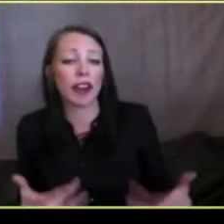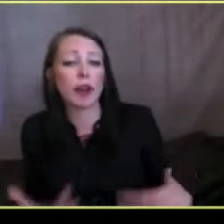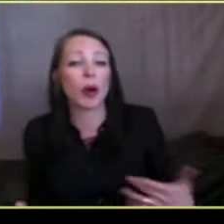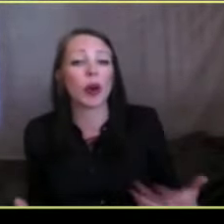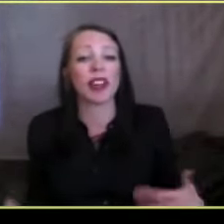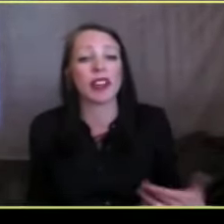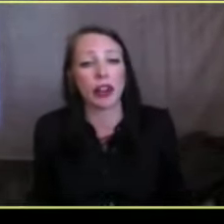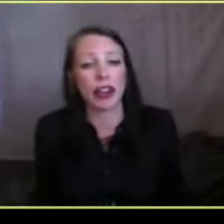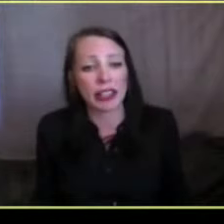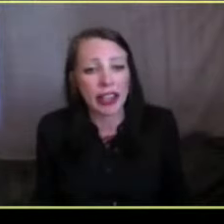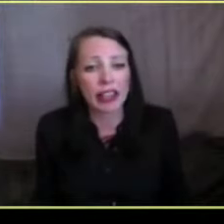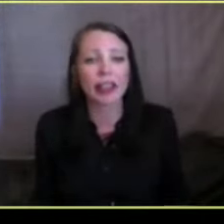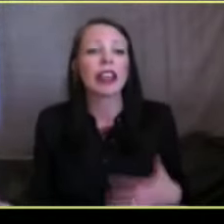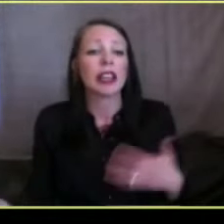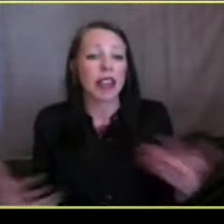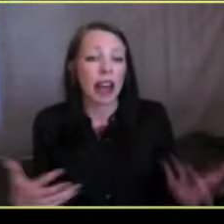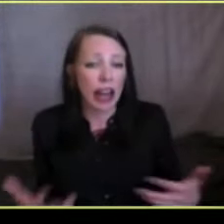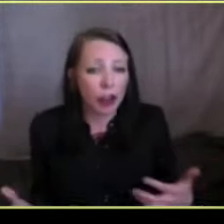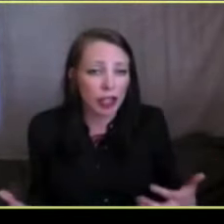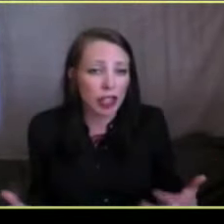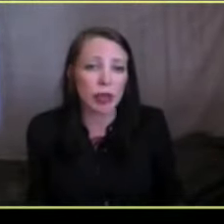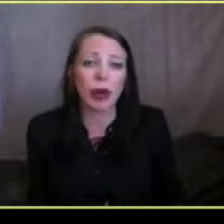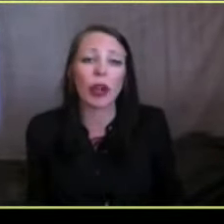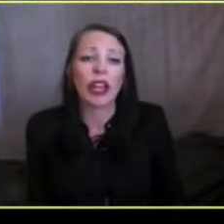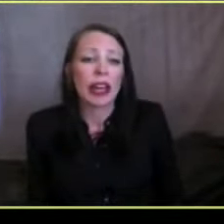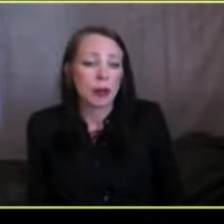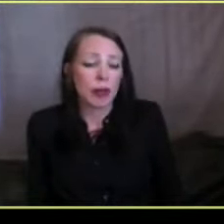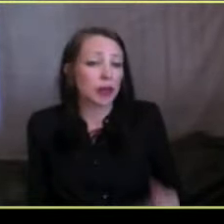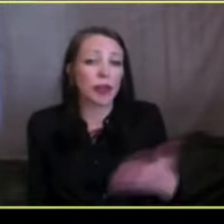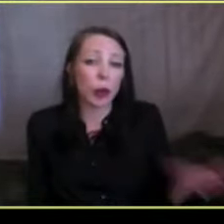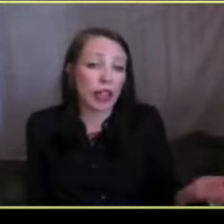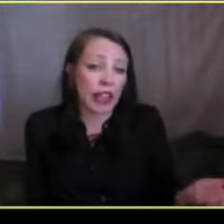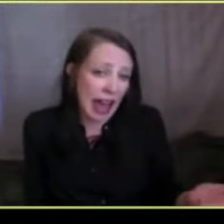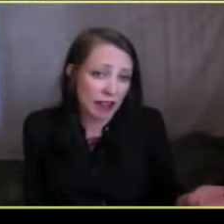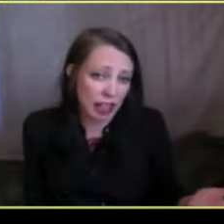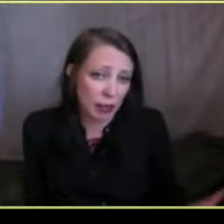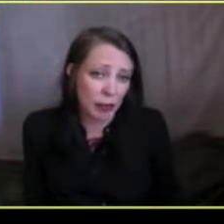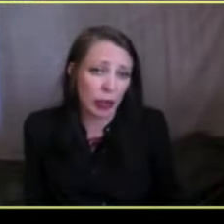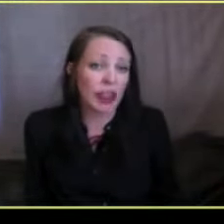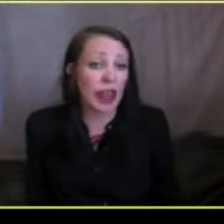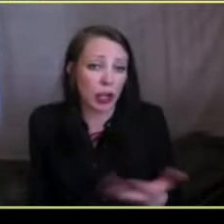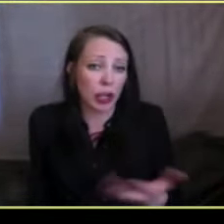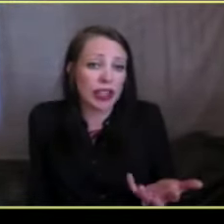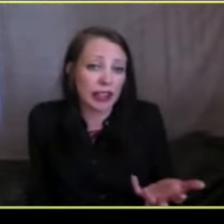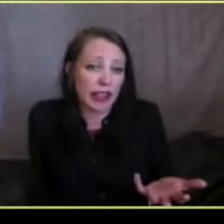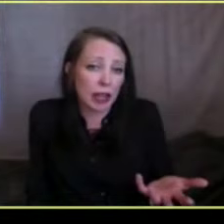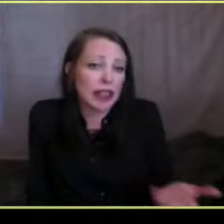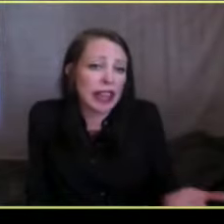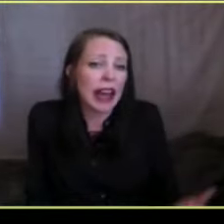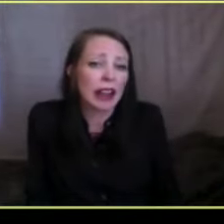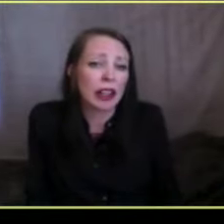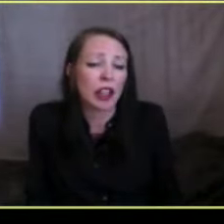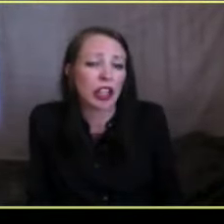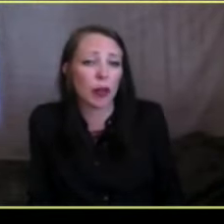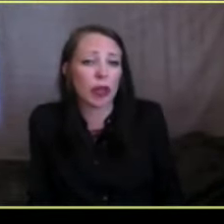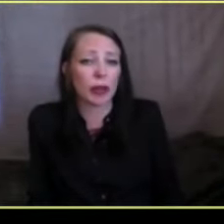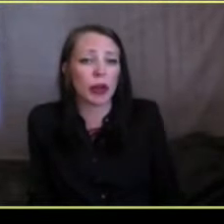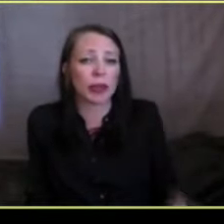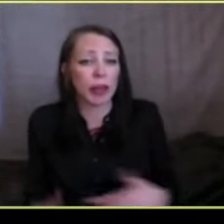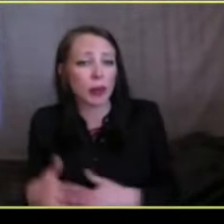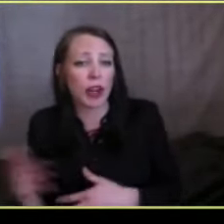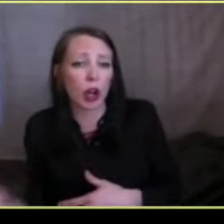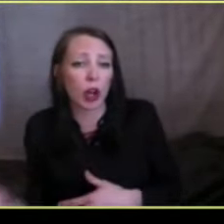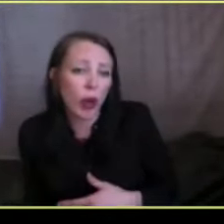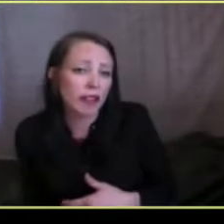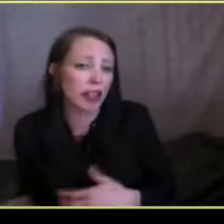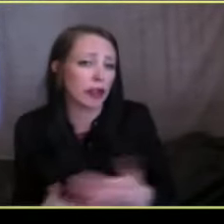that are very motivated, very excited to hire these people, because before we didn't have deaf people, and that, you know, it can be sad. You know, people